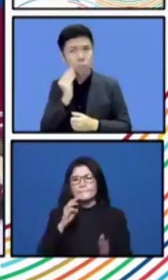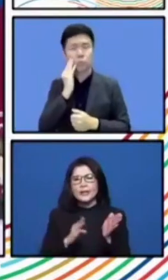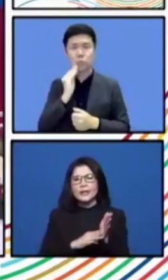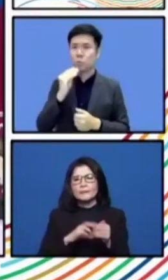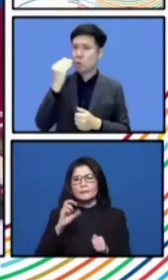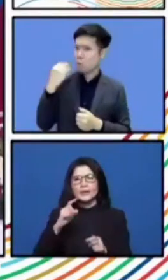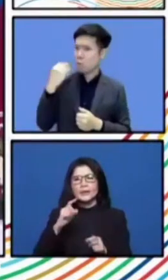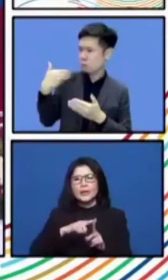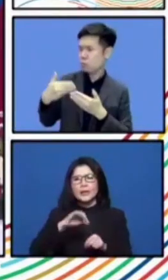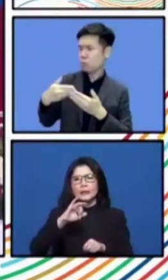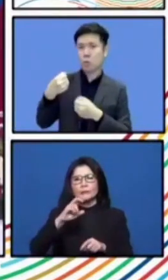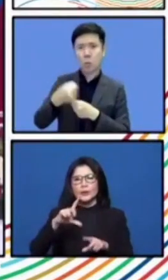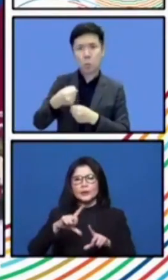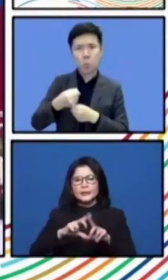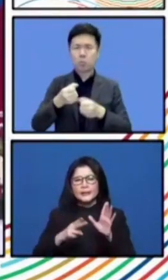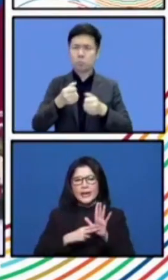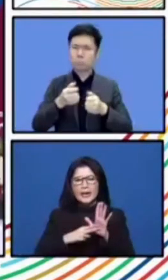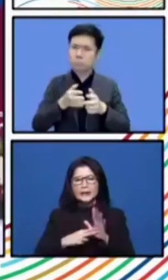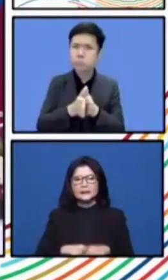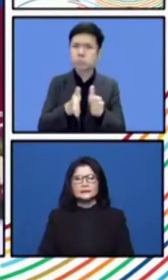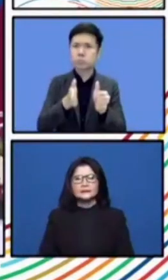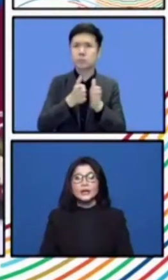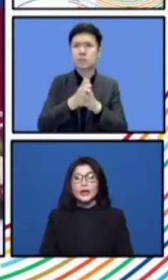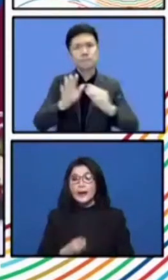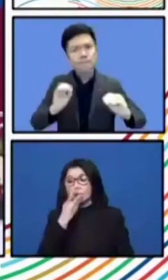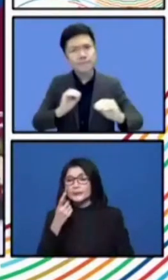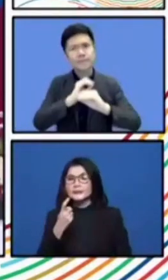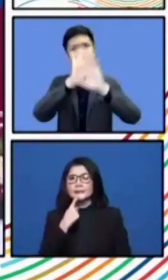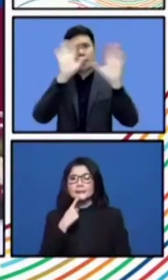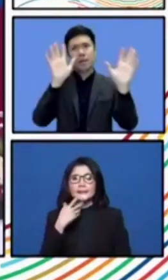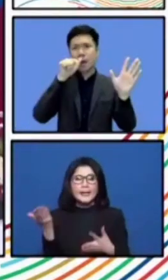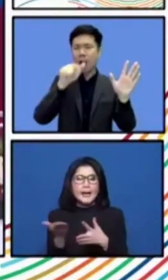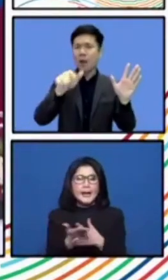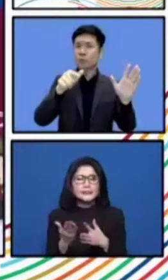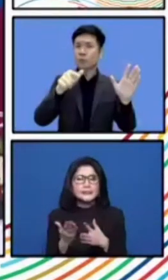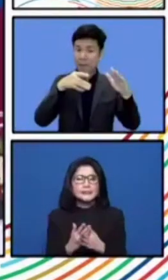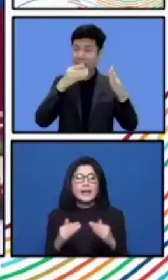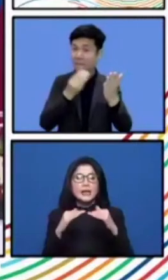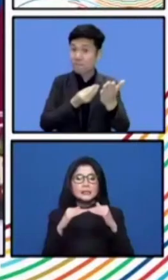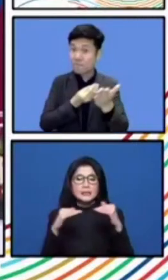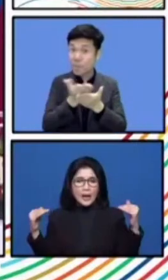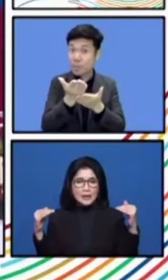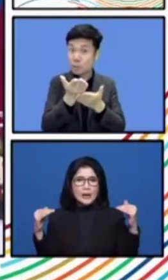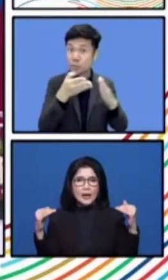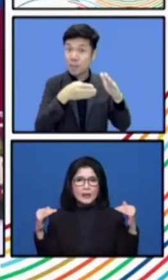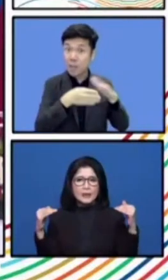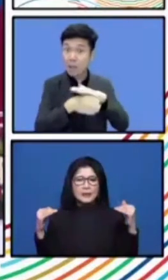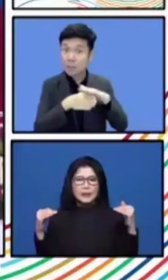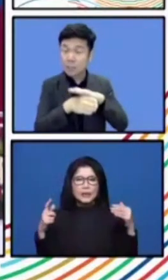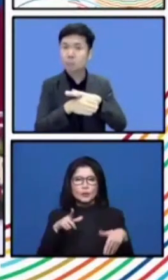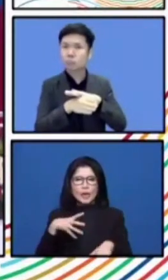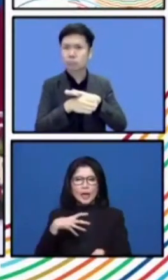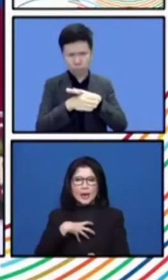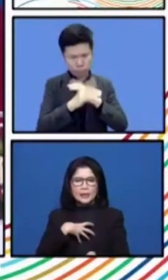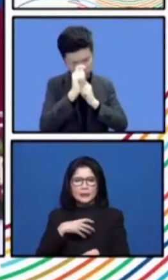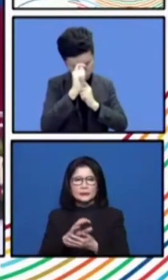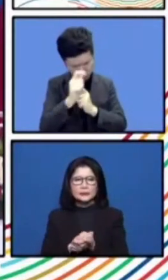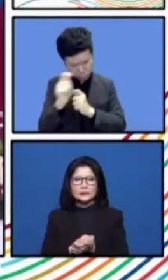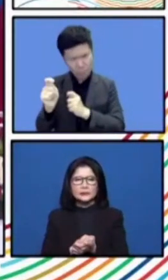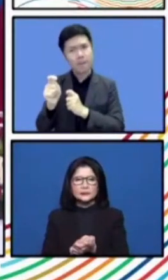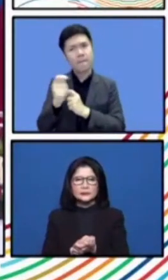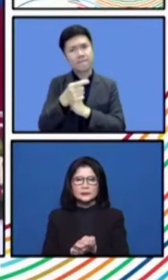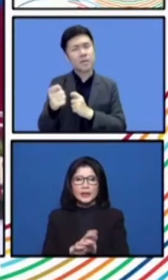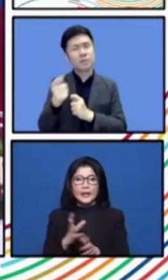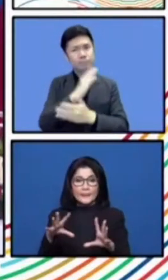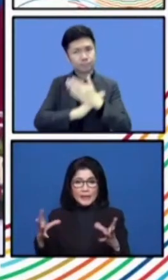equal Communications and information access uh are the right of all not only the parliament itself but